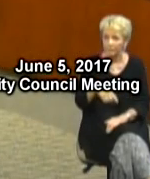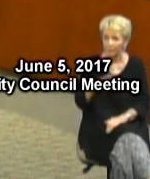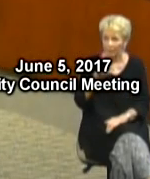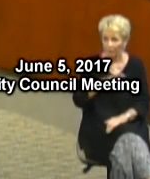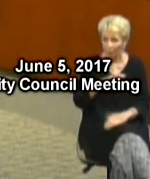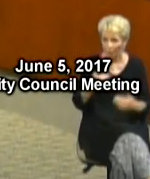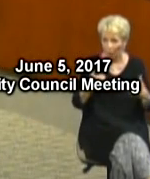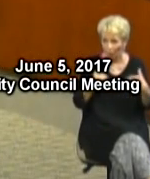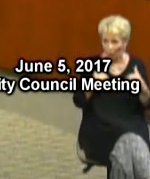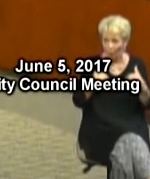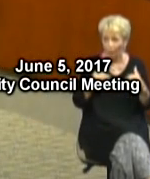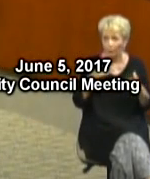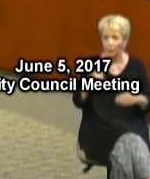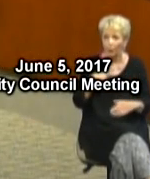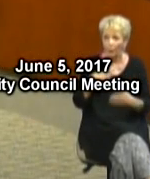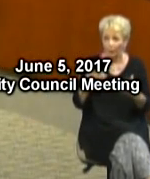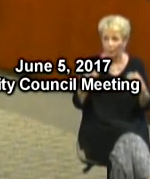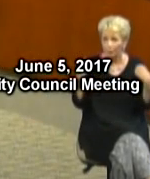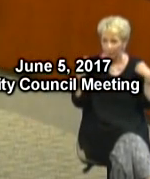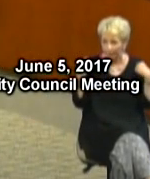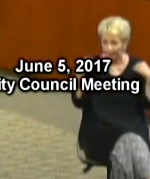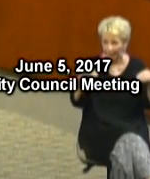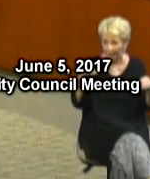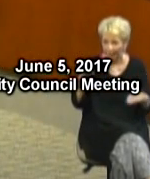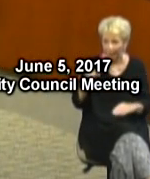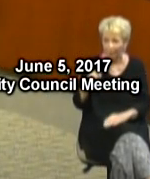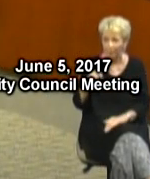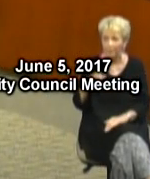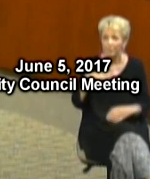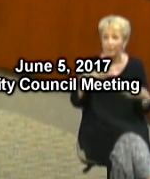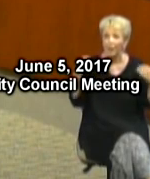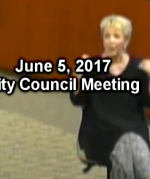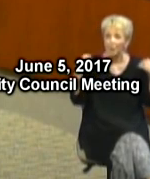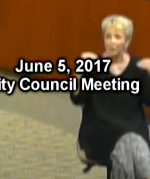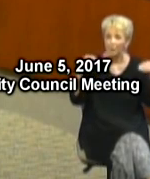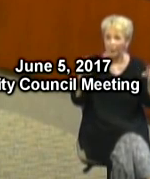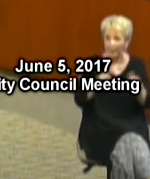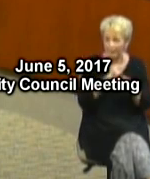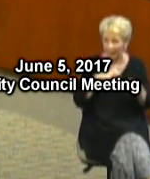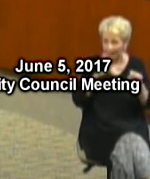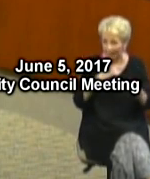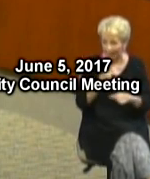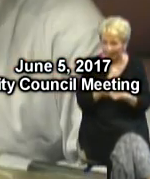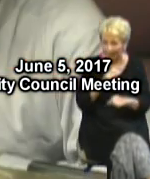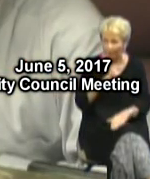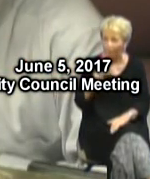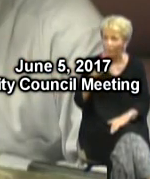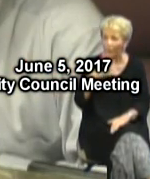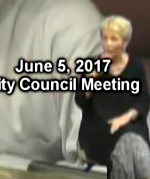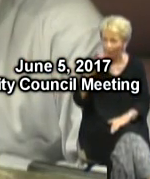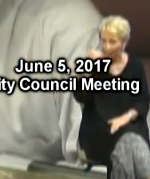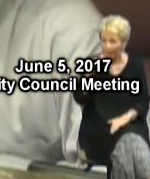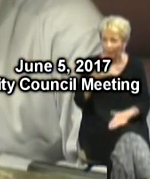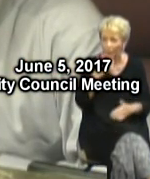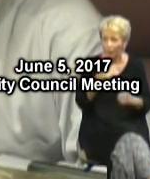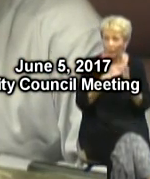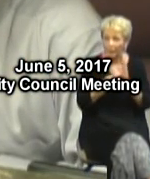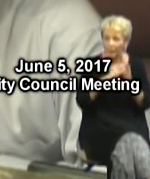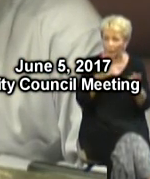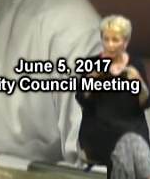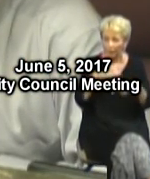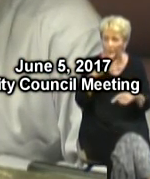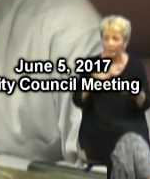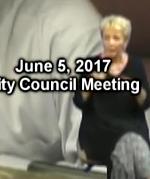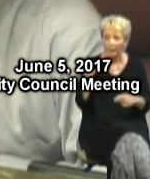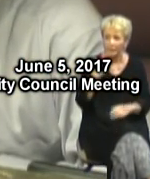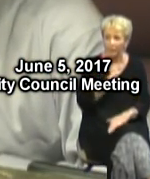it and I wanted to sell it, I'd want it as marketable as I could get it. Philip, thank you. It's always an education when you come to speak with